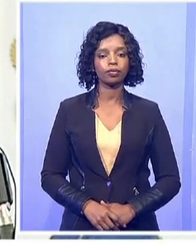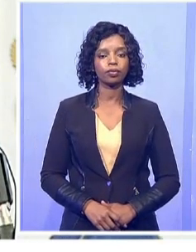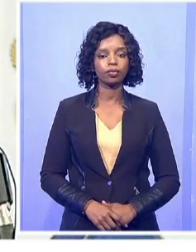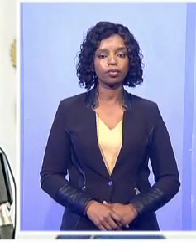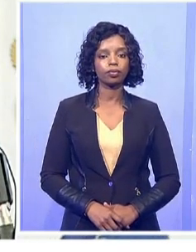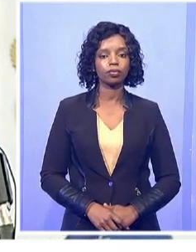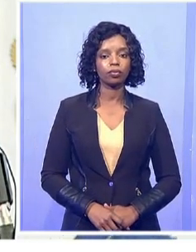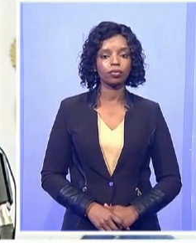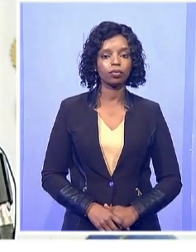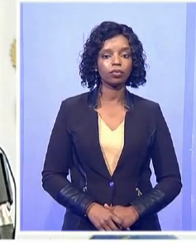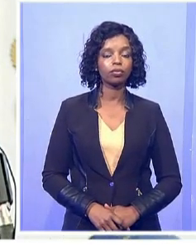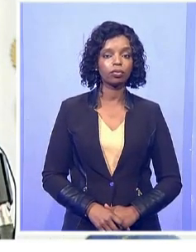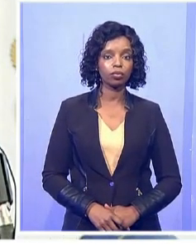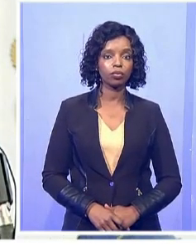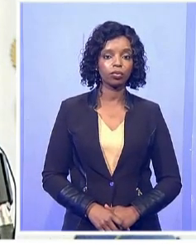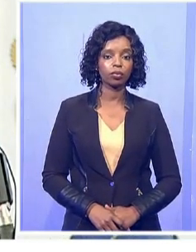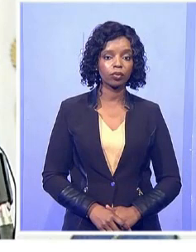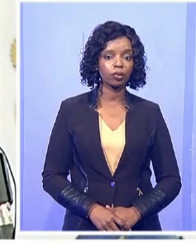the process.